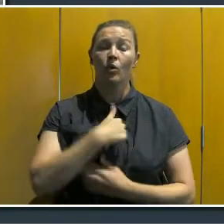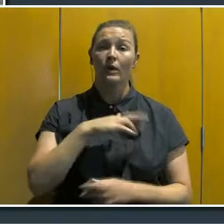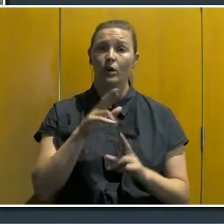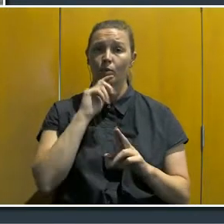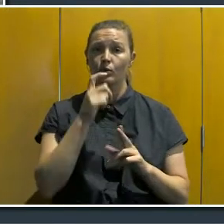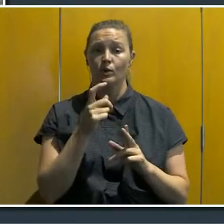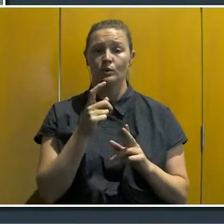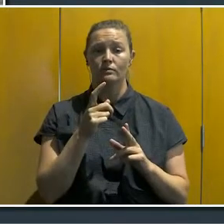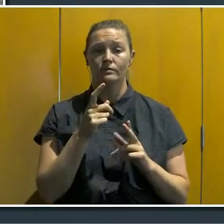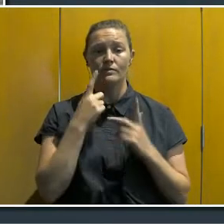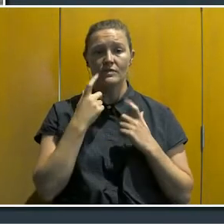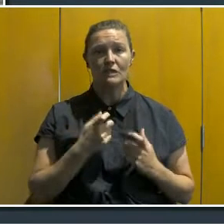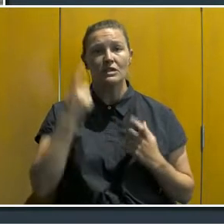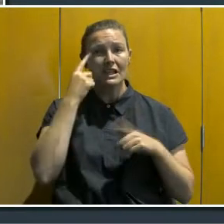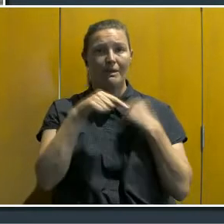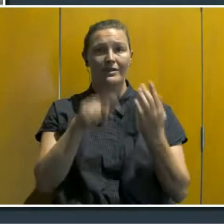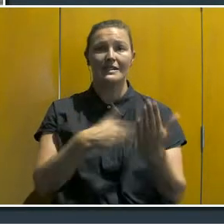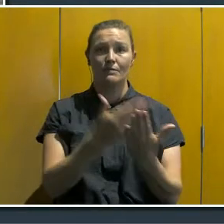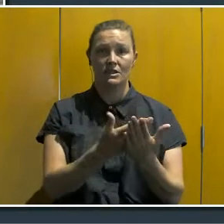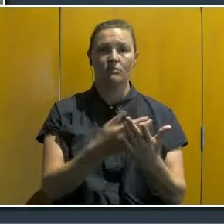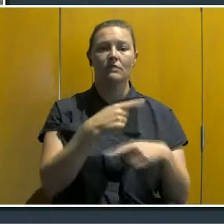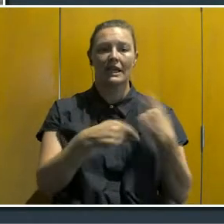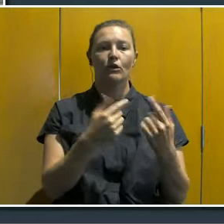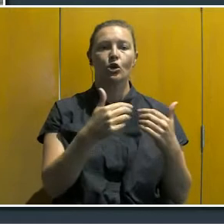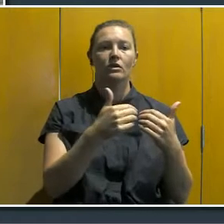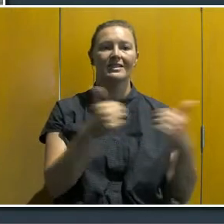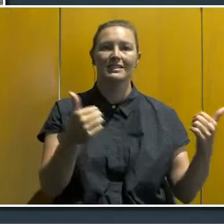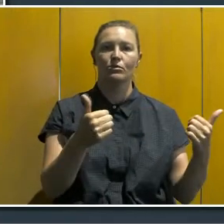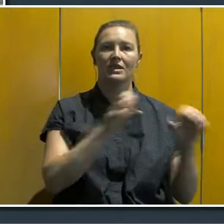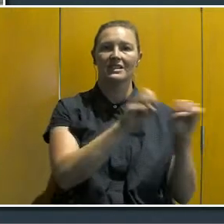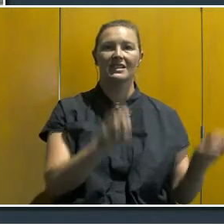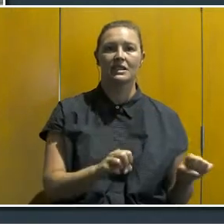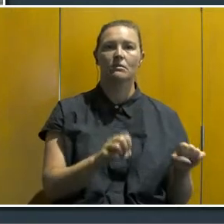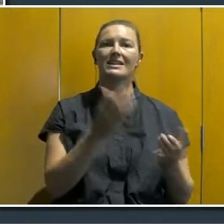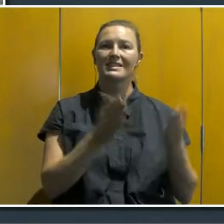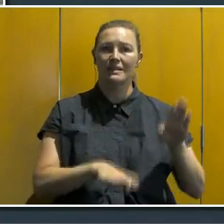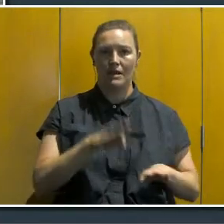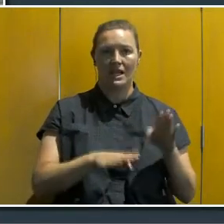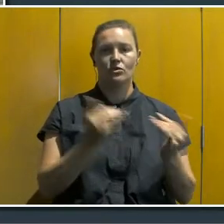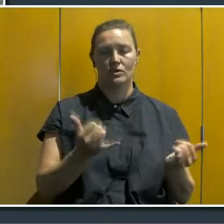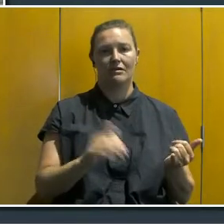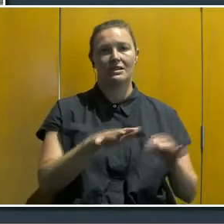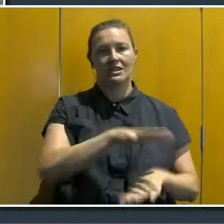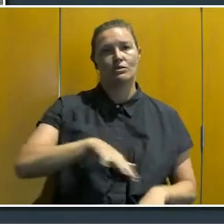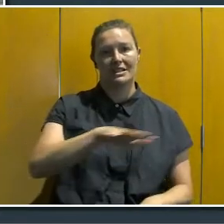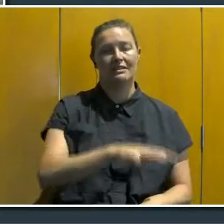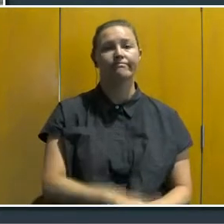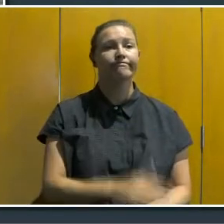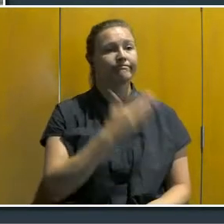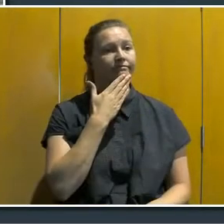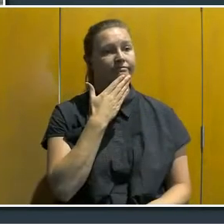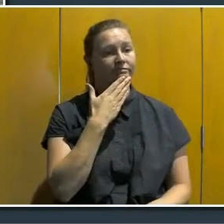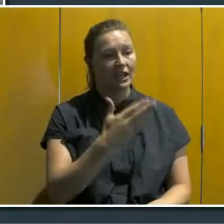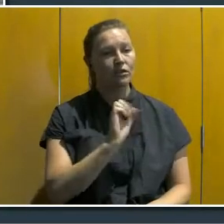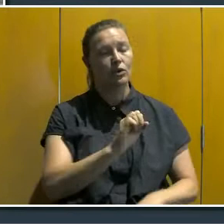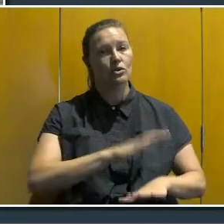this submission seriously and stick with a differential system that is not significantly different to the one which exists at present. Thank you once